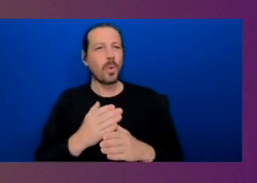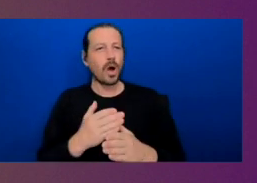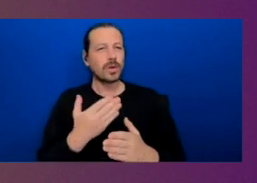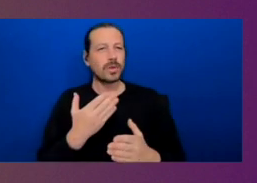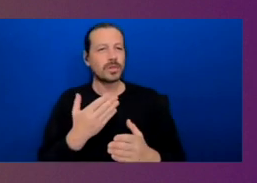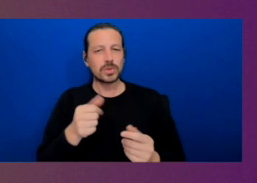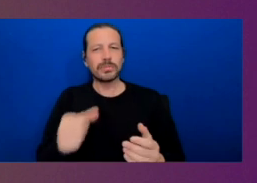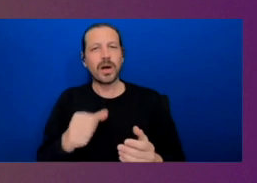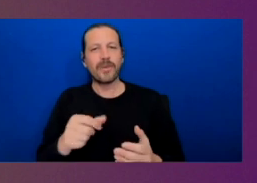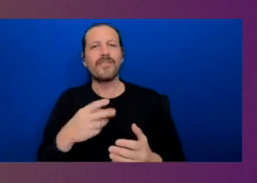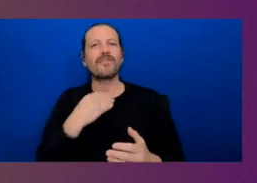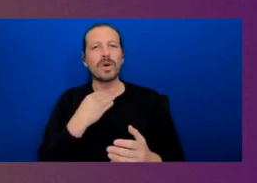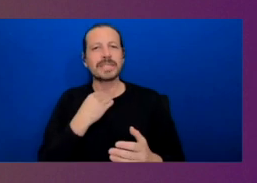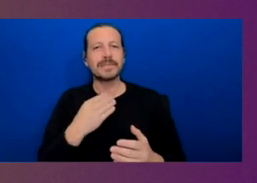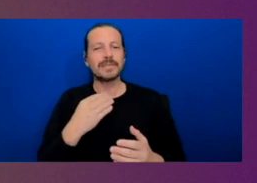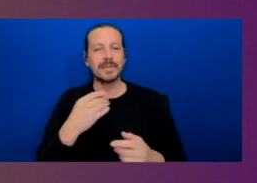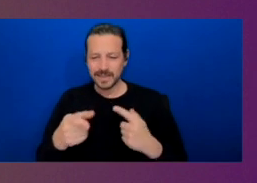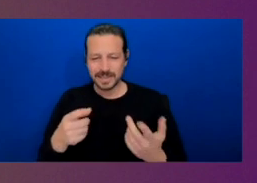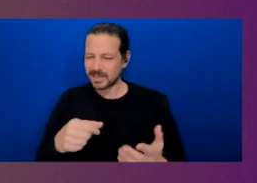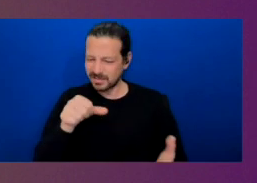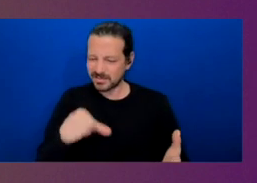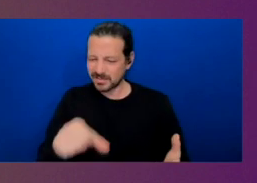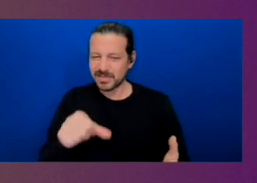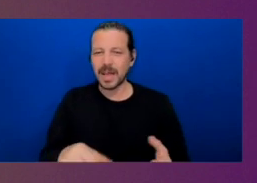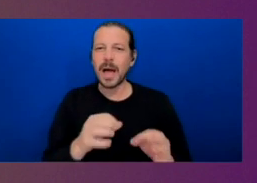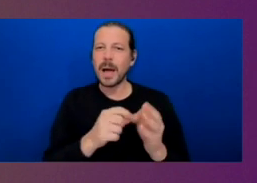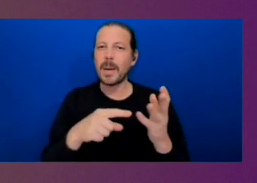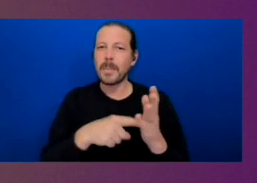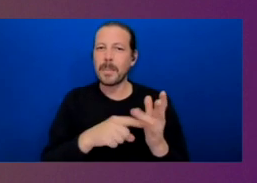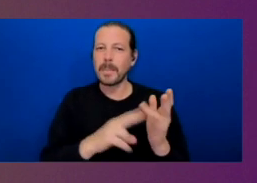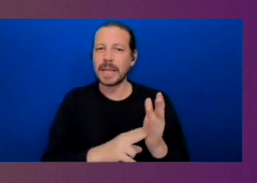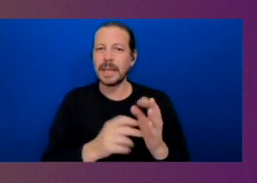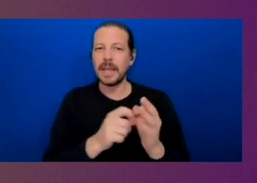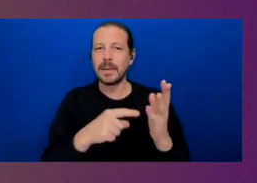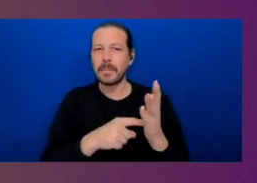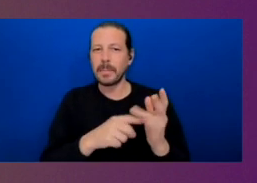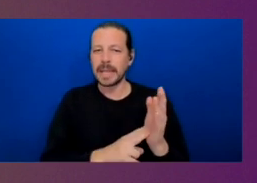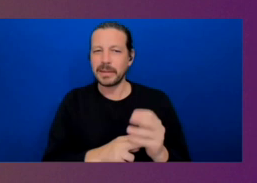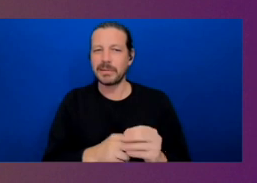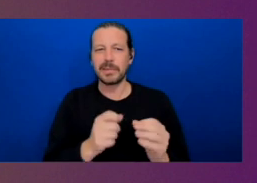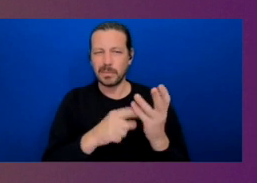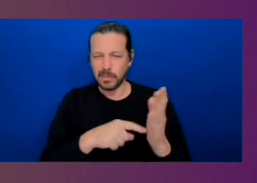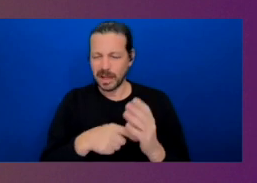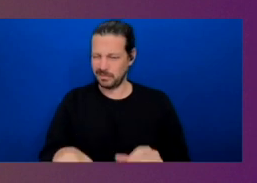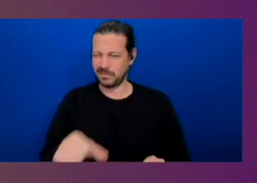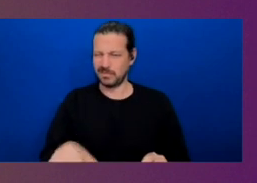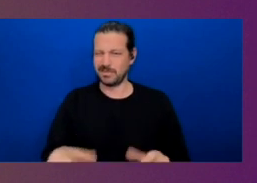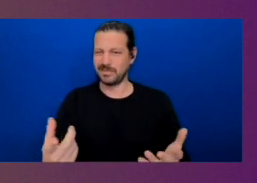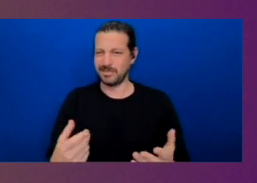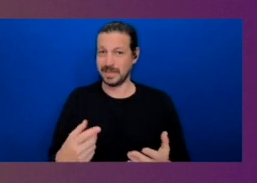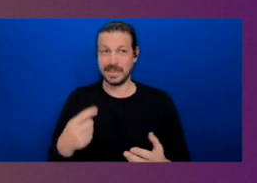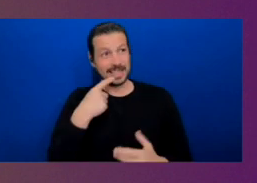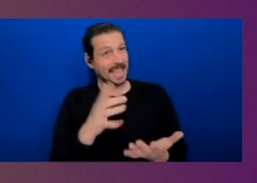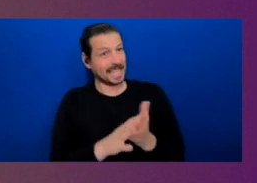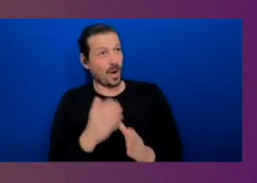I said, "What's that?" And she said, "Well, this is Google Play Music for someone who's blind." I said, "Well, that's stupid. How do they use it?" And she said, "Well, that's